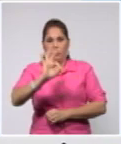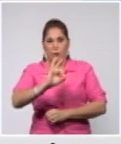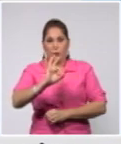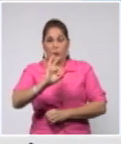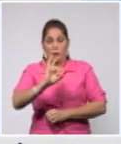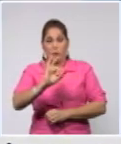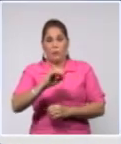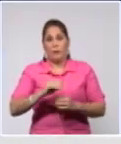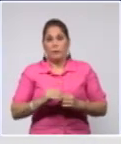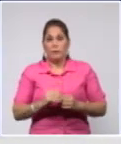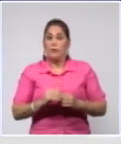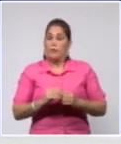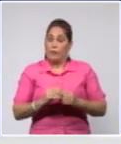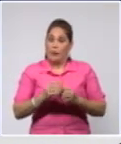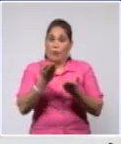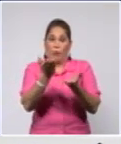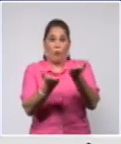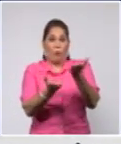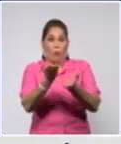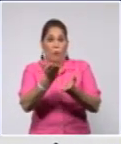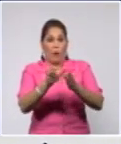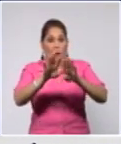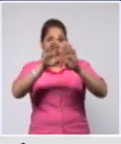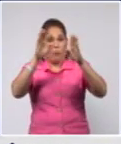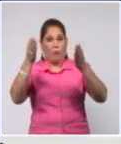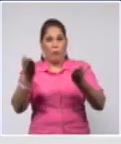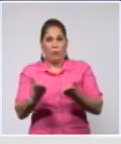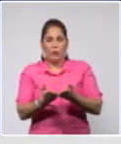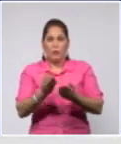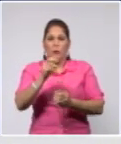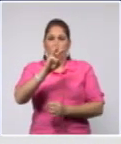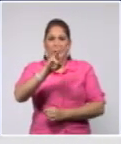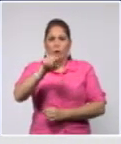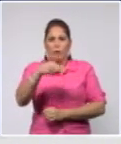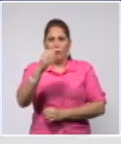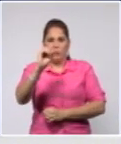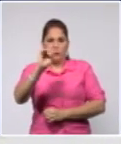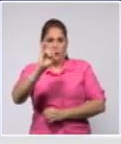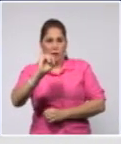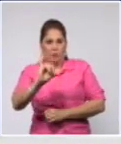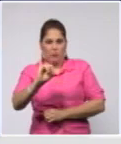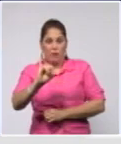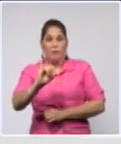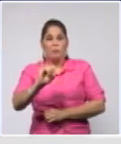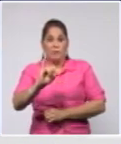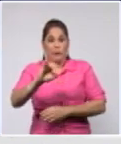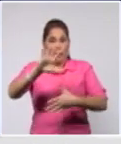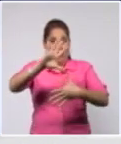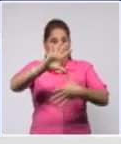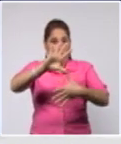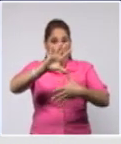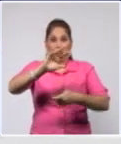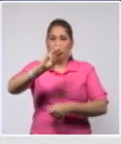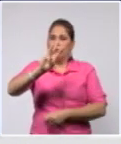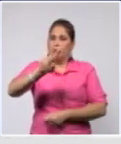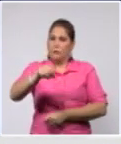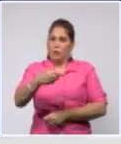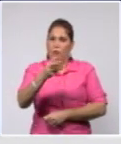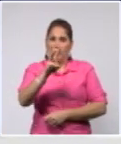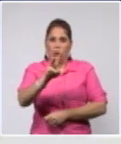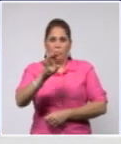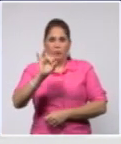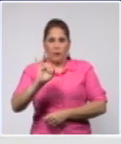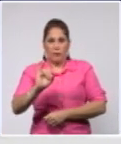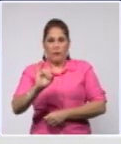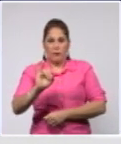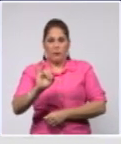of 3.37%. As I always mention, 2 people were evacuated